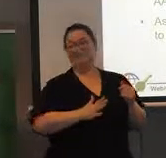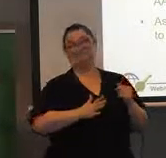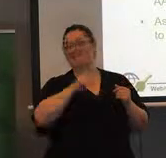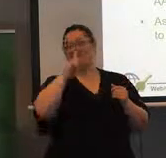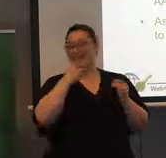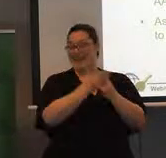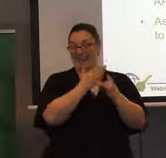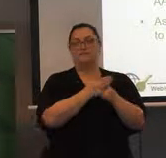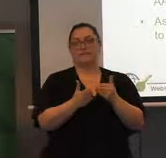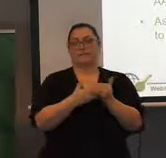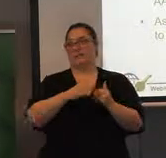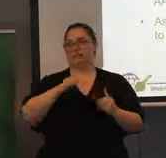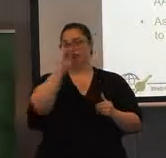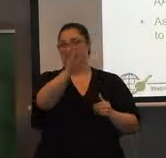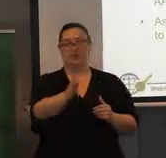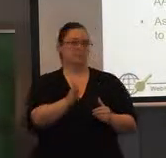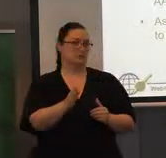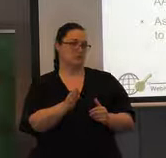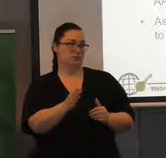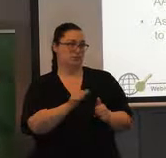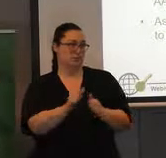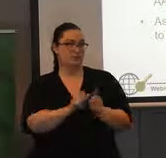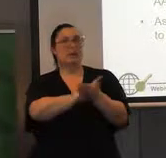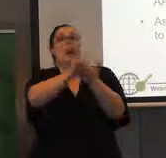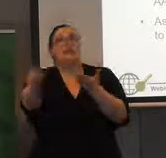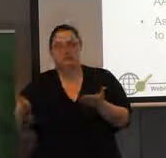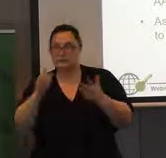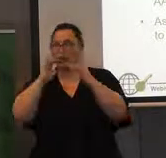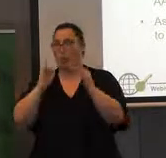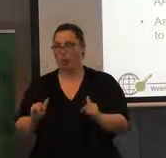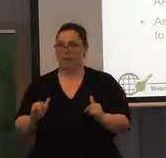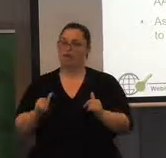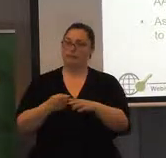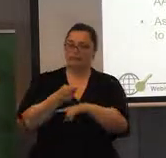needs, fix it now. It's going to be a whole lot less expensive than paying lawyers.